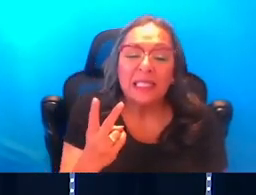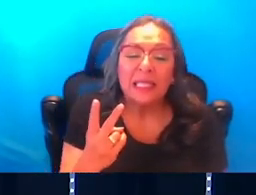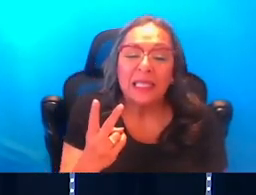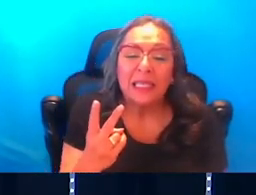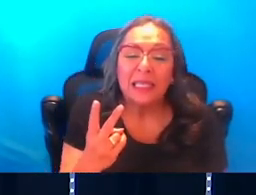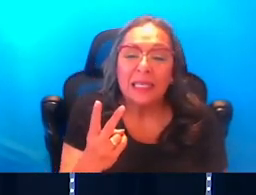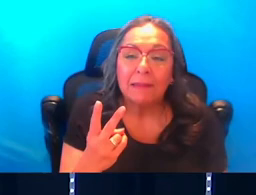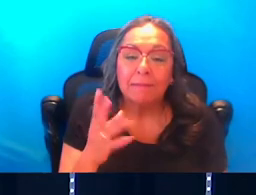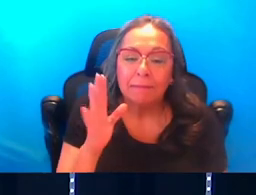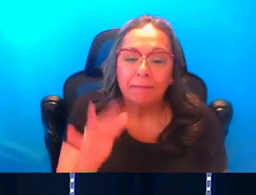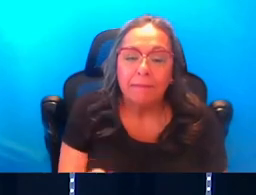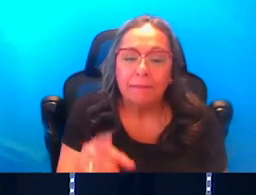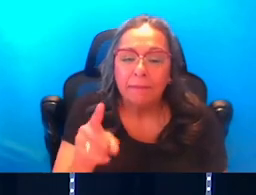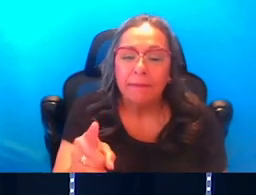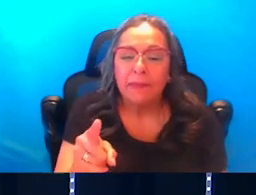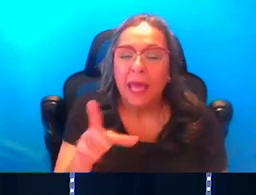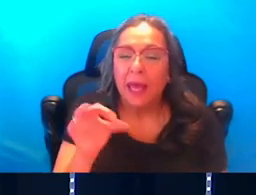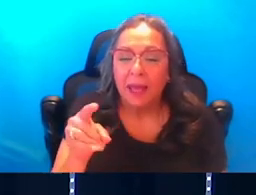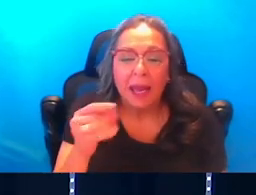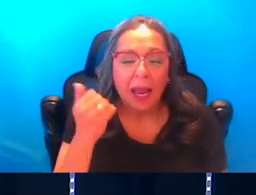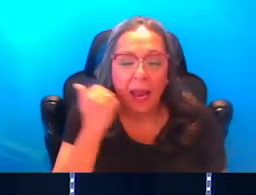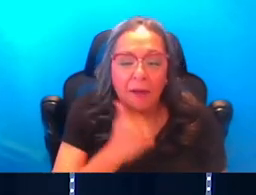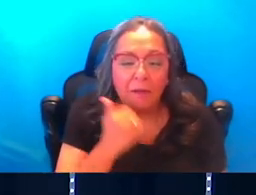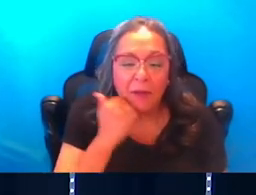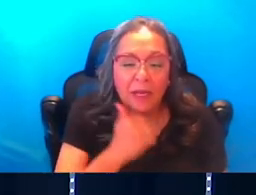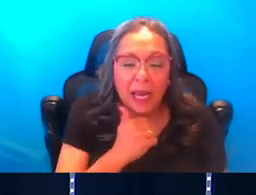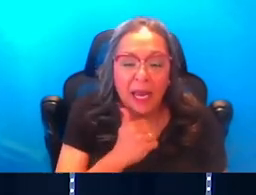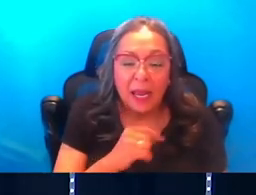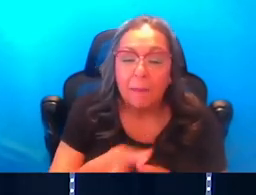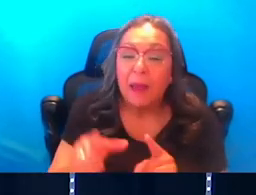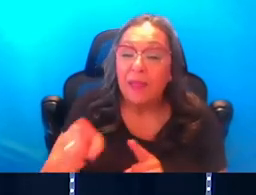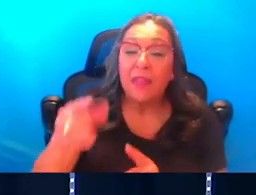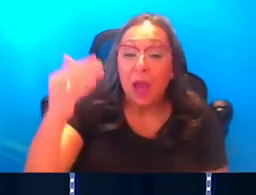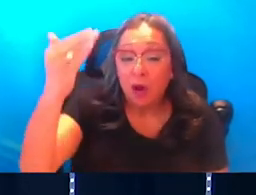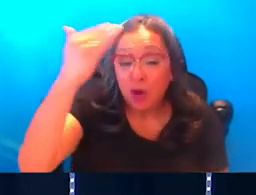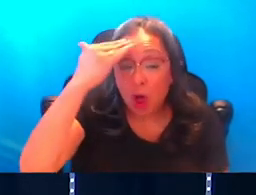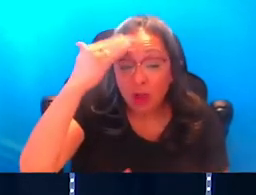that knowledge and that belief does not save them from hell.